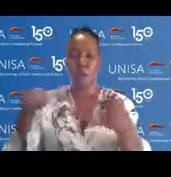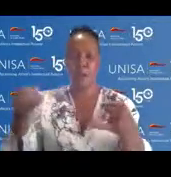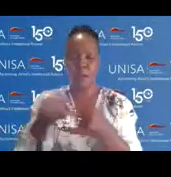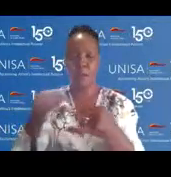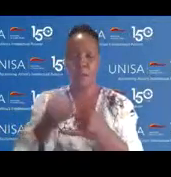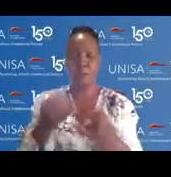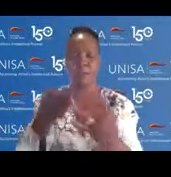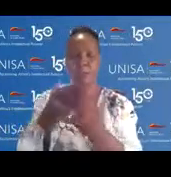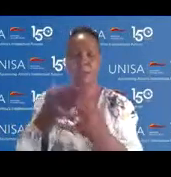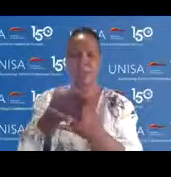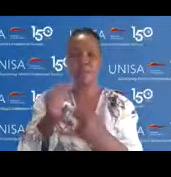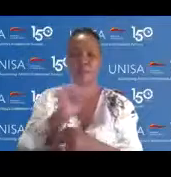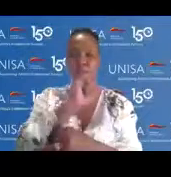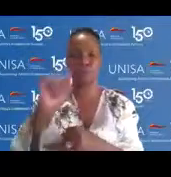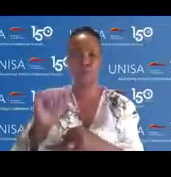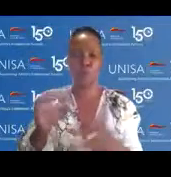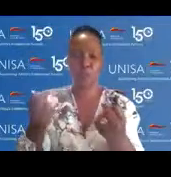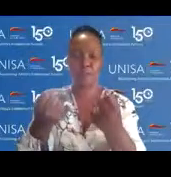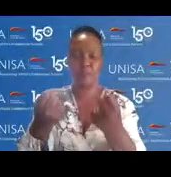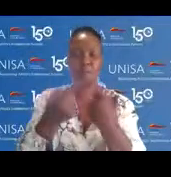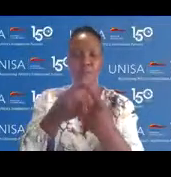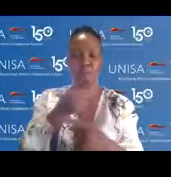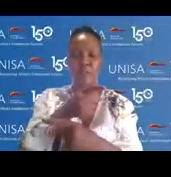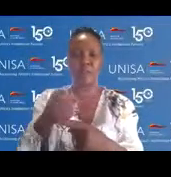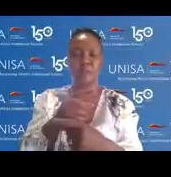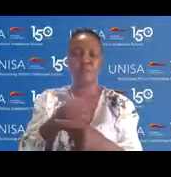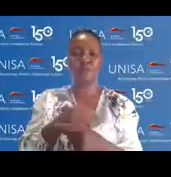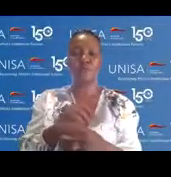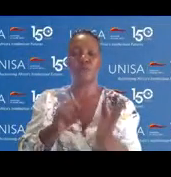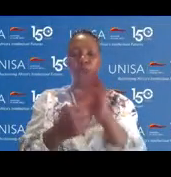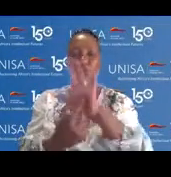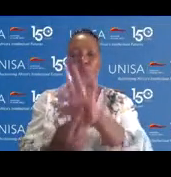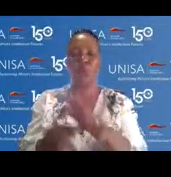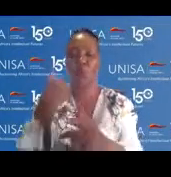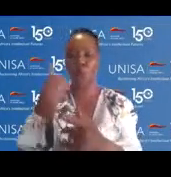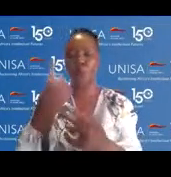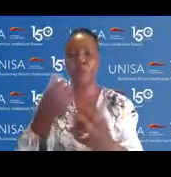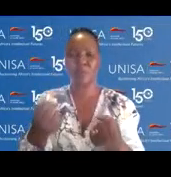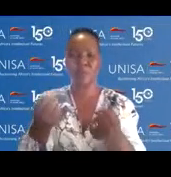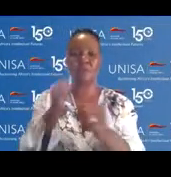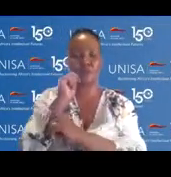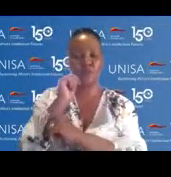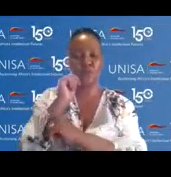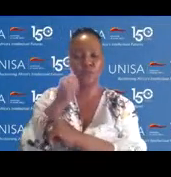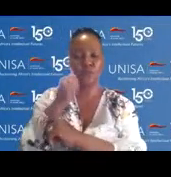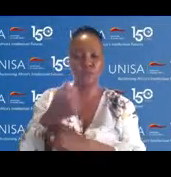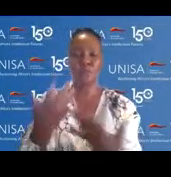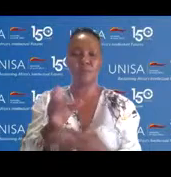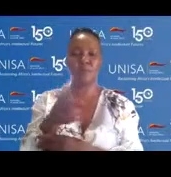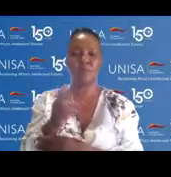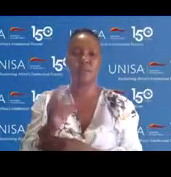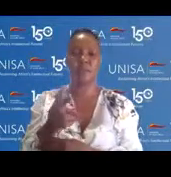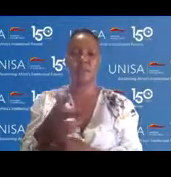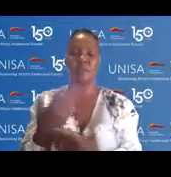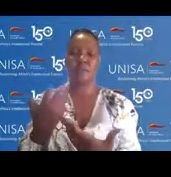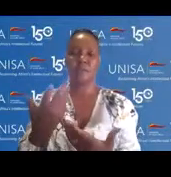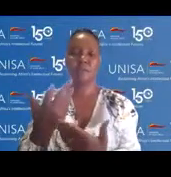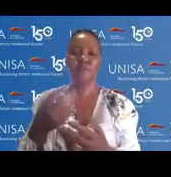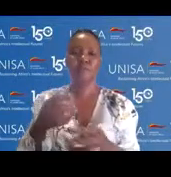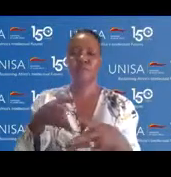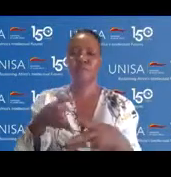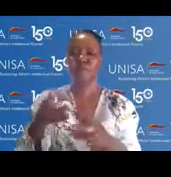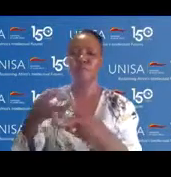well. So we will show you OneDrive tomorrow, but this is also an alternative way where you can quickly get files